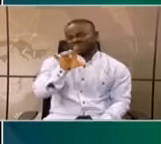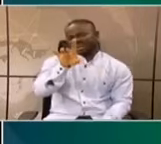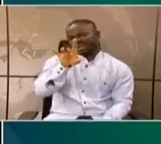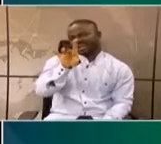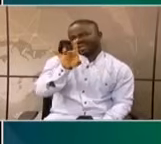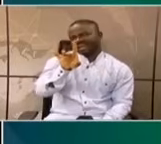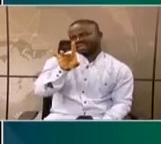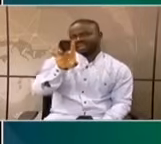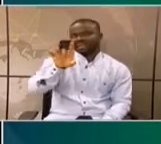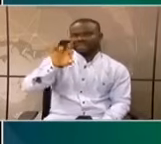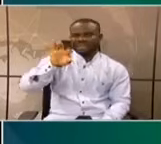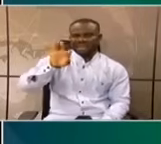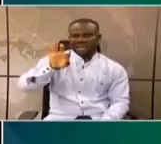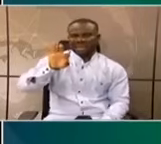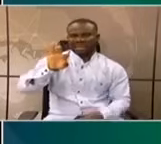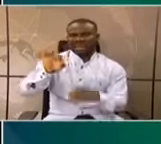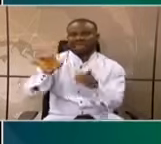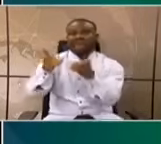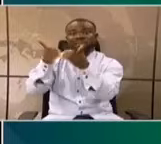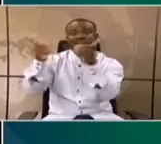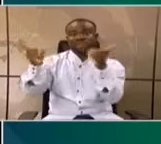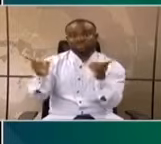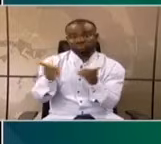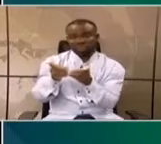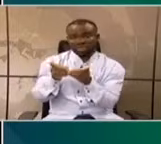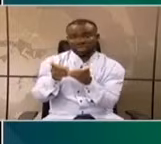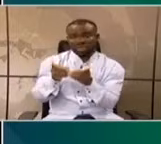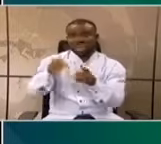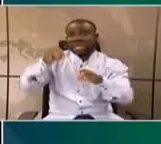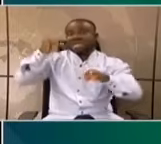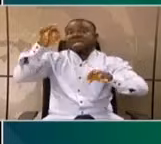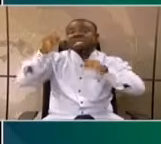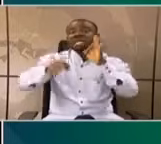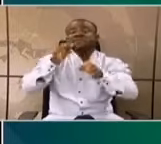sir. Would the Adriane or what? What the poison?